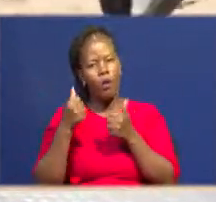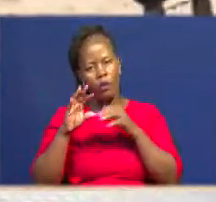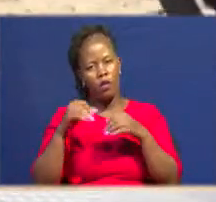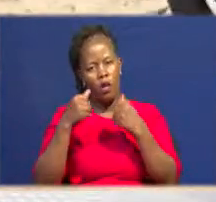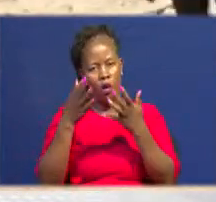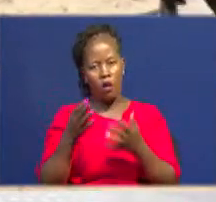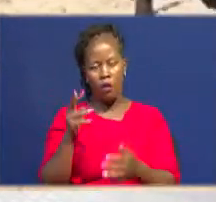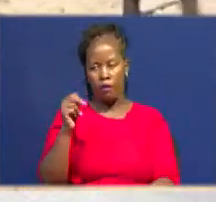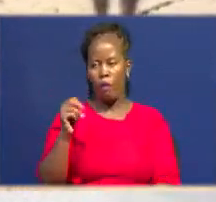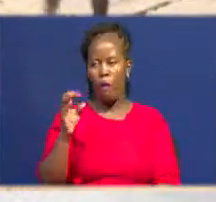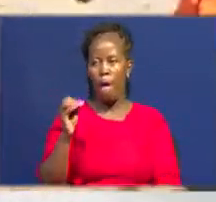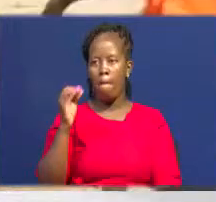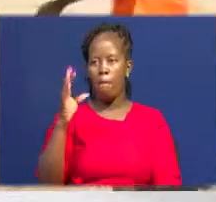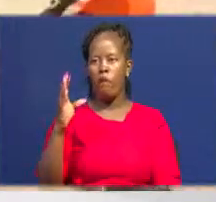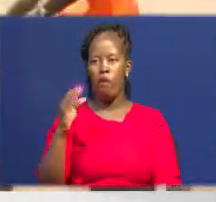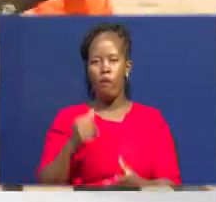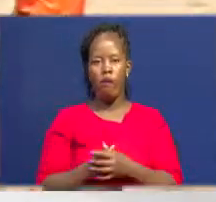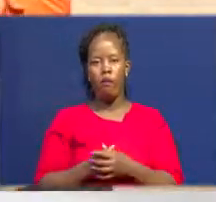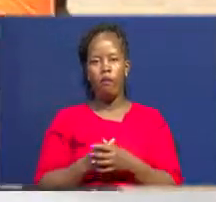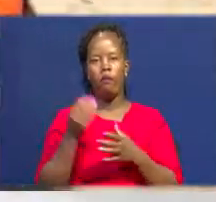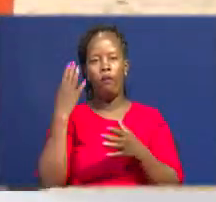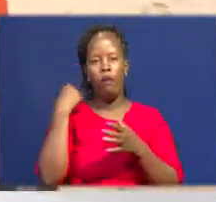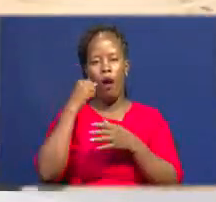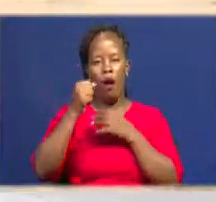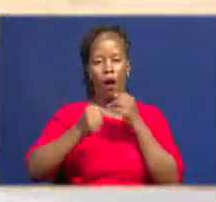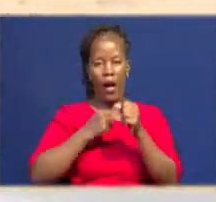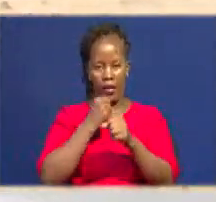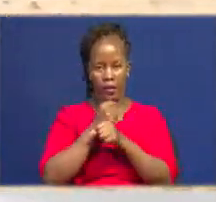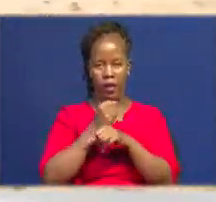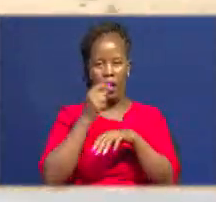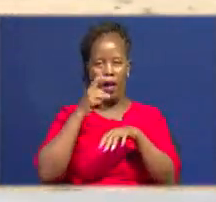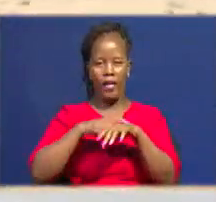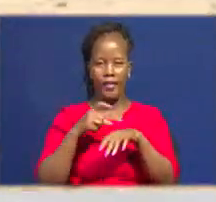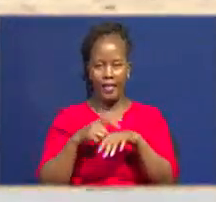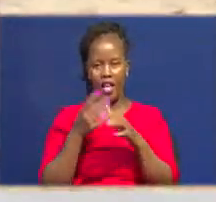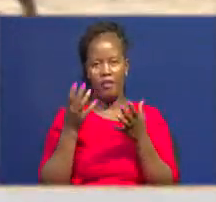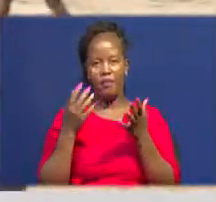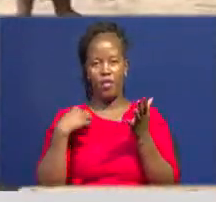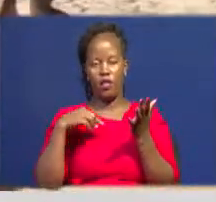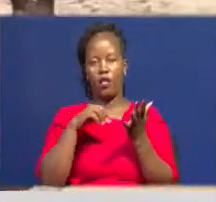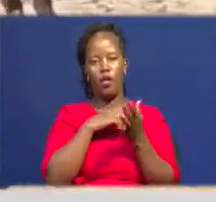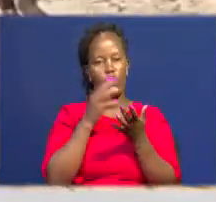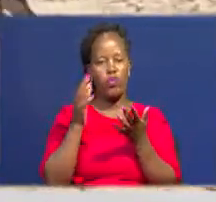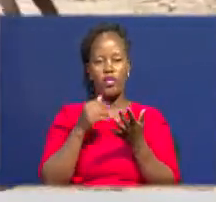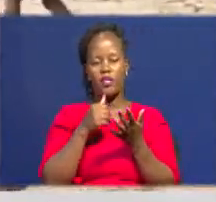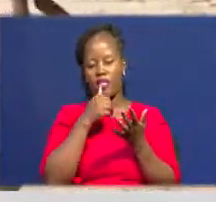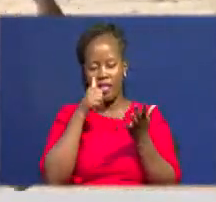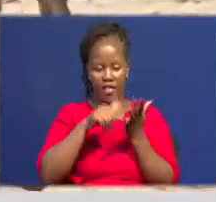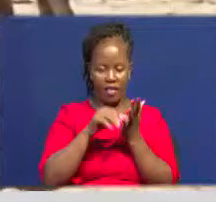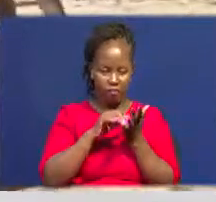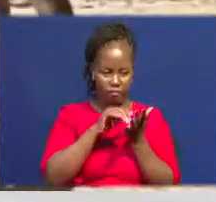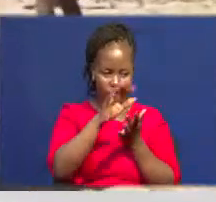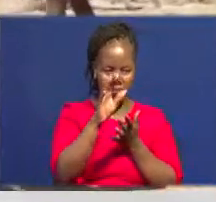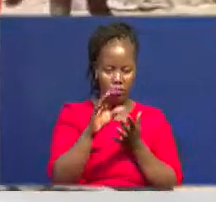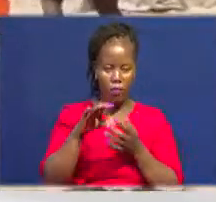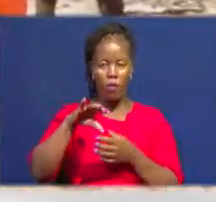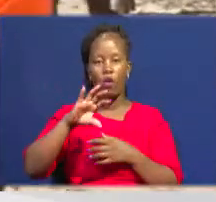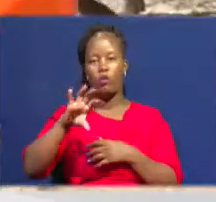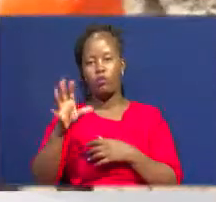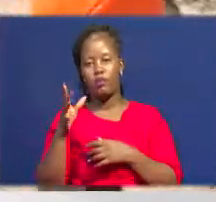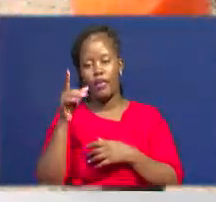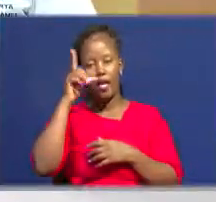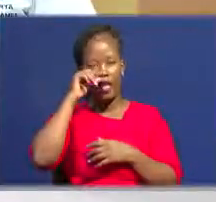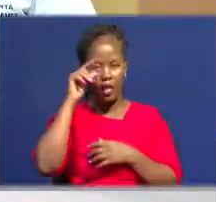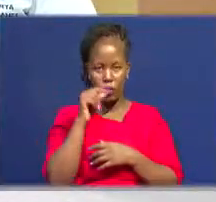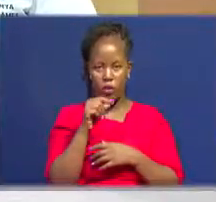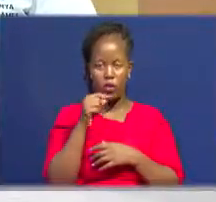NOC. So last year when we wrote to the coastal areas and we were looking for partners to come on board